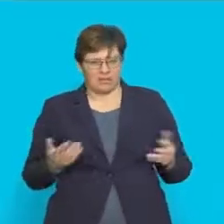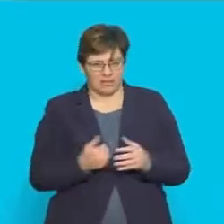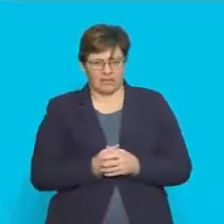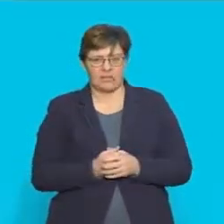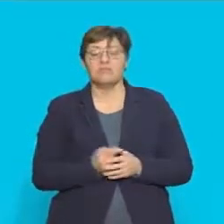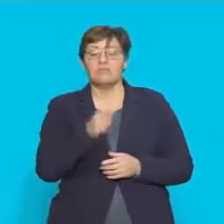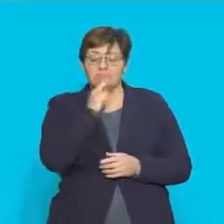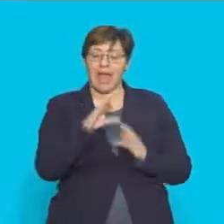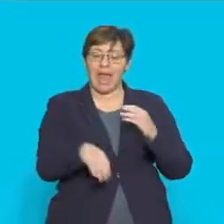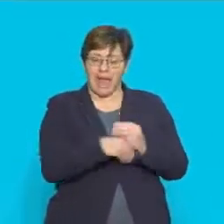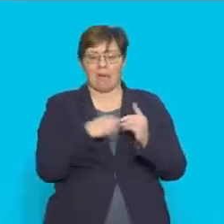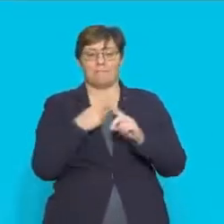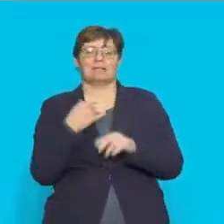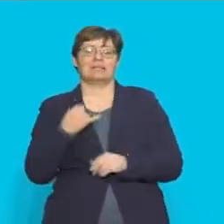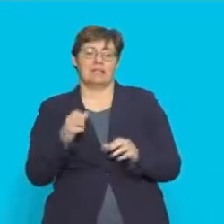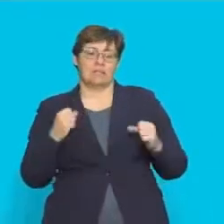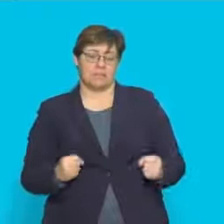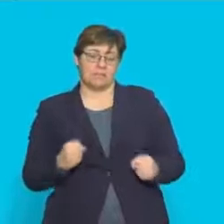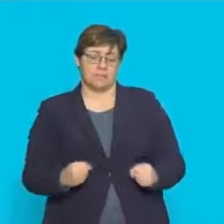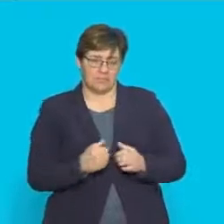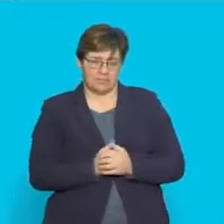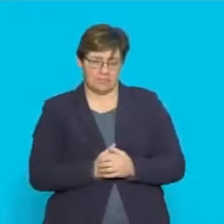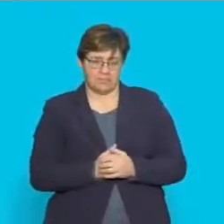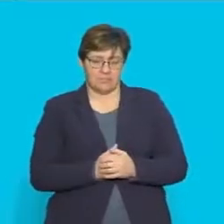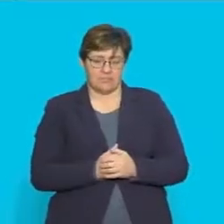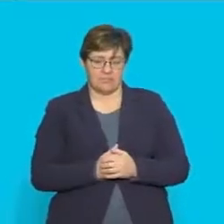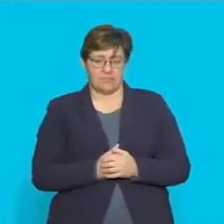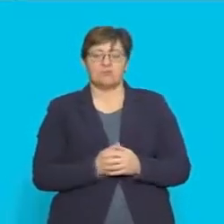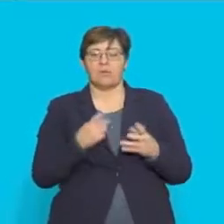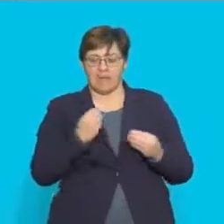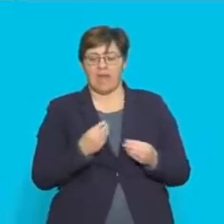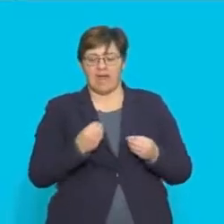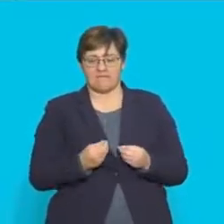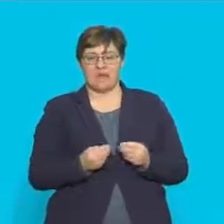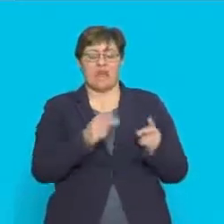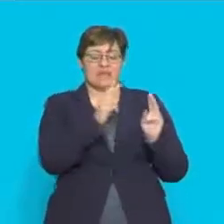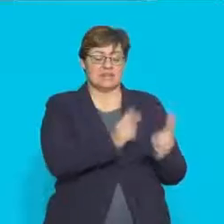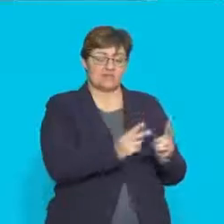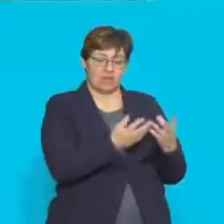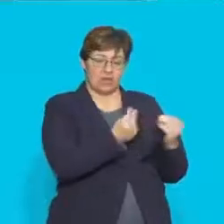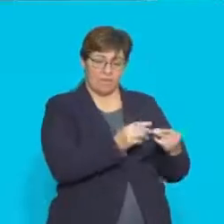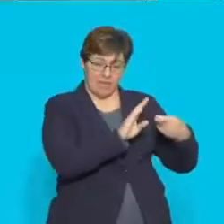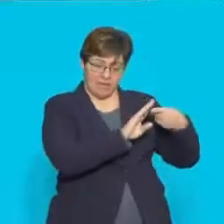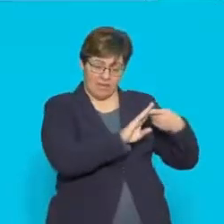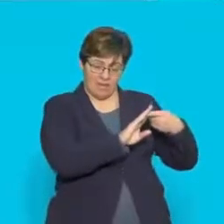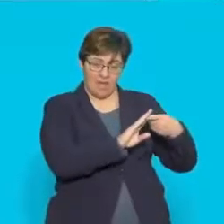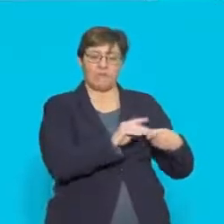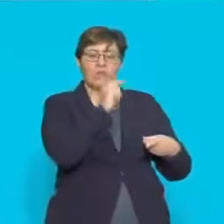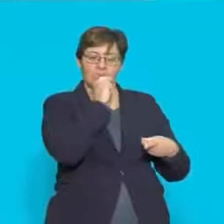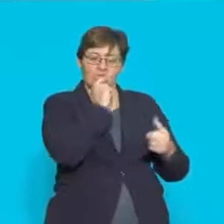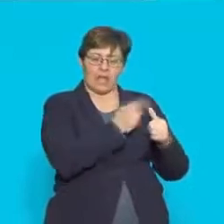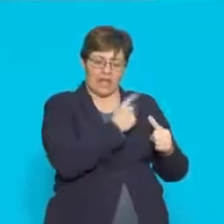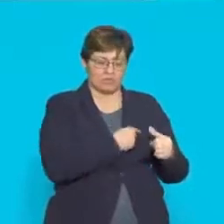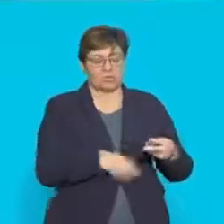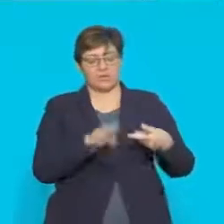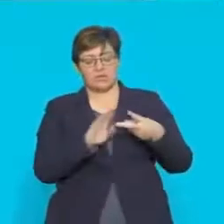and multiply. So that's what we are talking about when we say we have a natural number, which is a number we use to